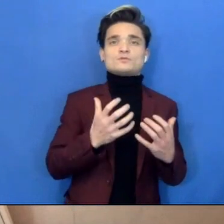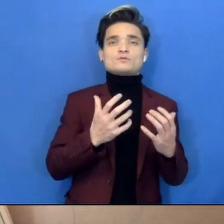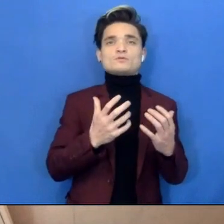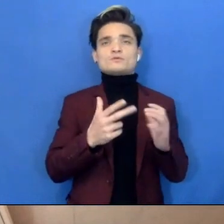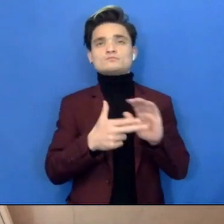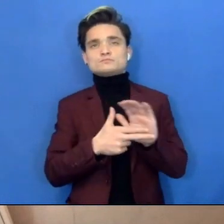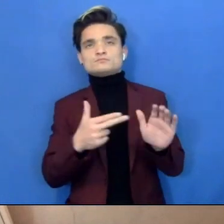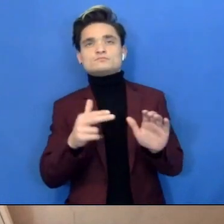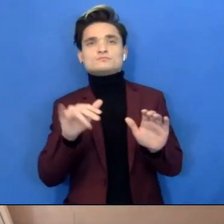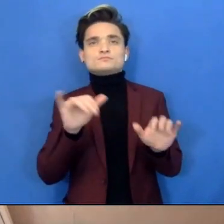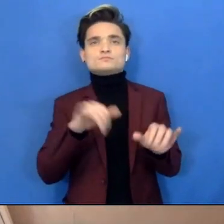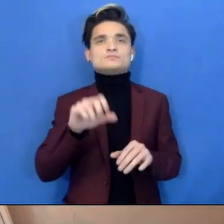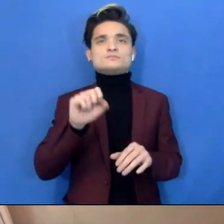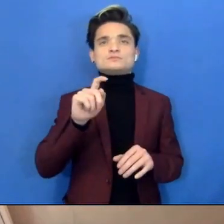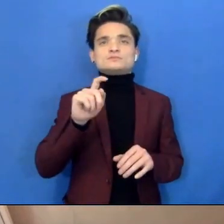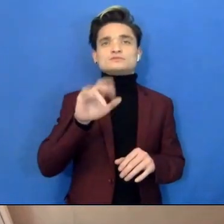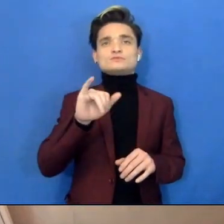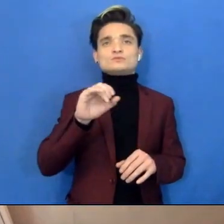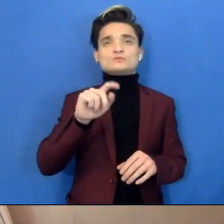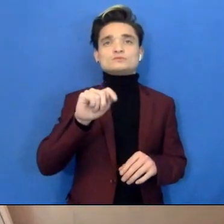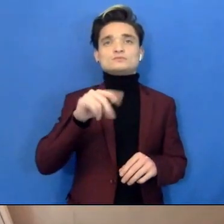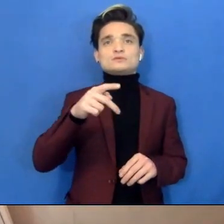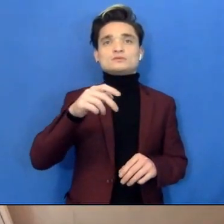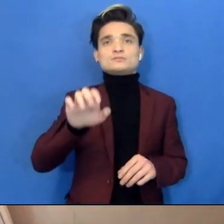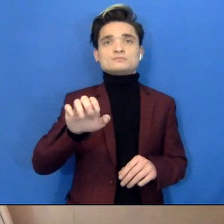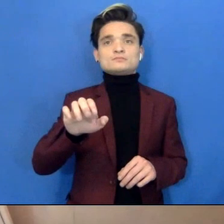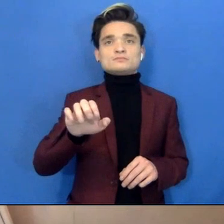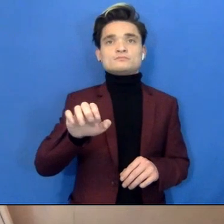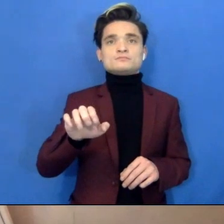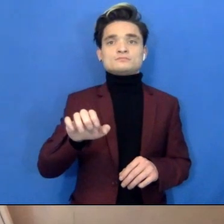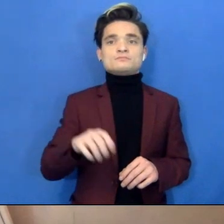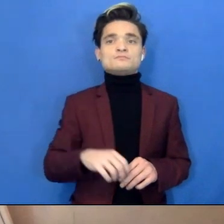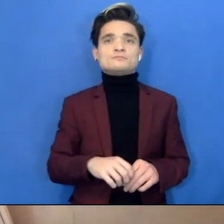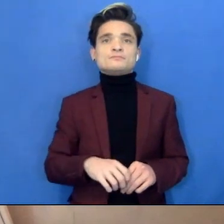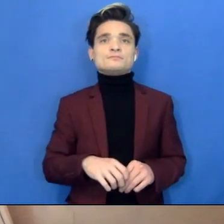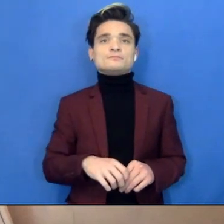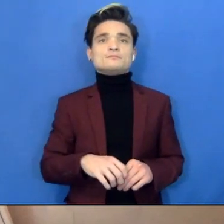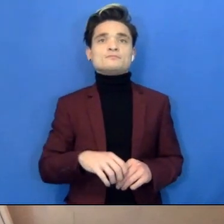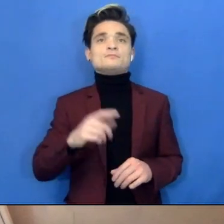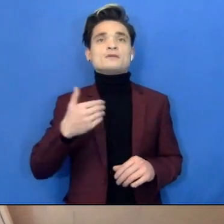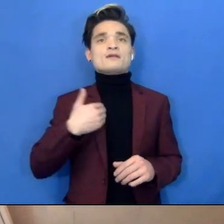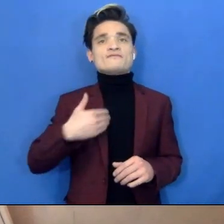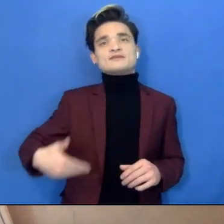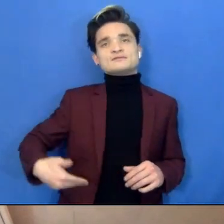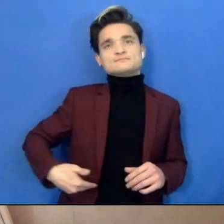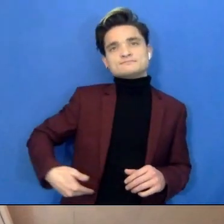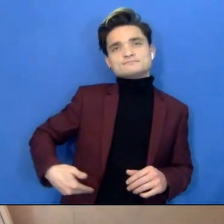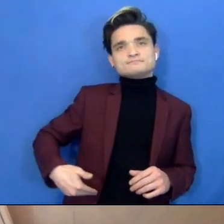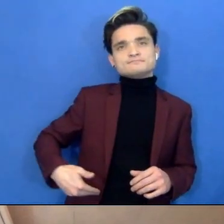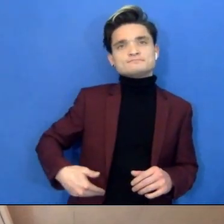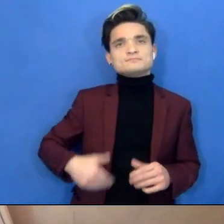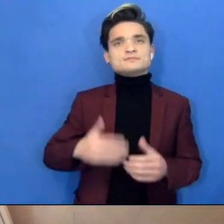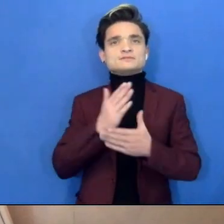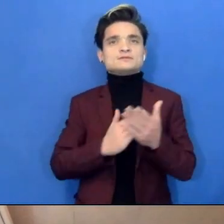because I have the feeling that there are some languages which are more